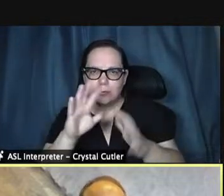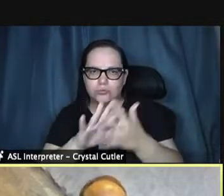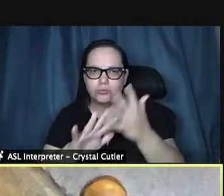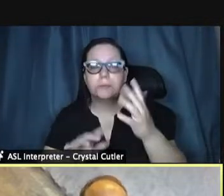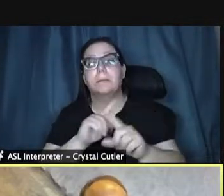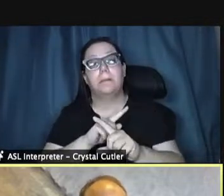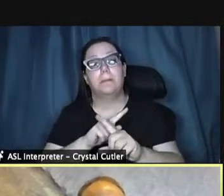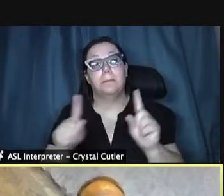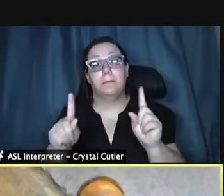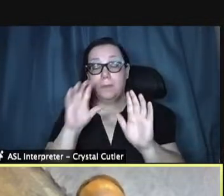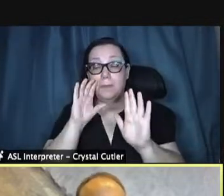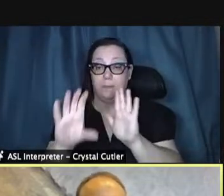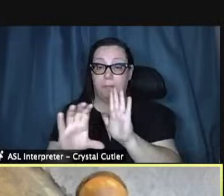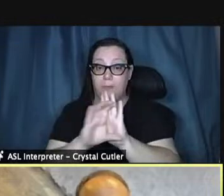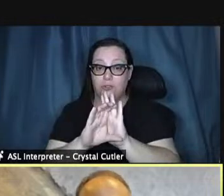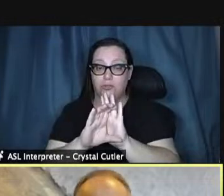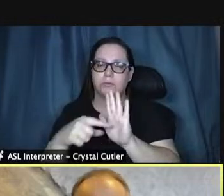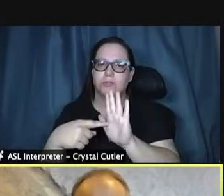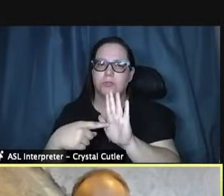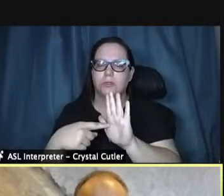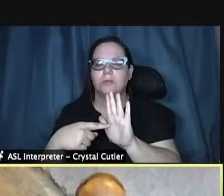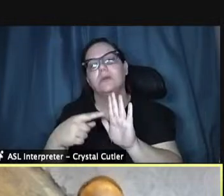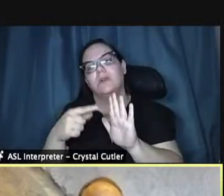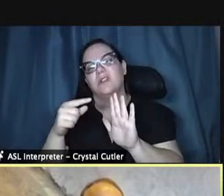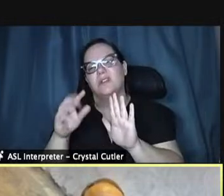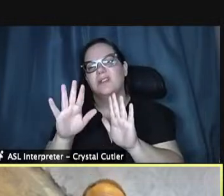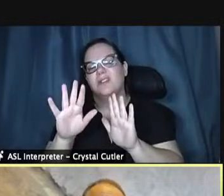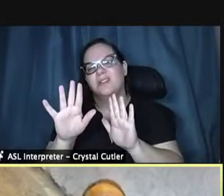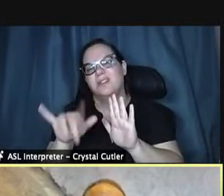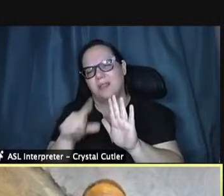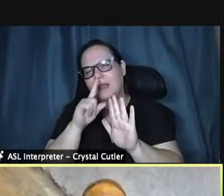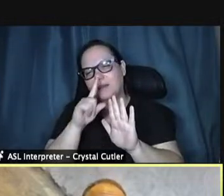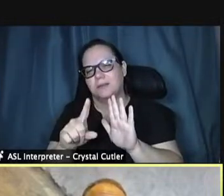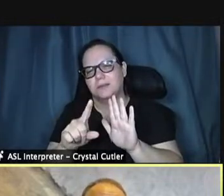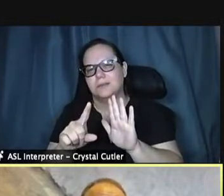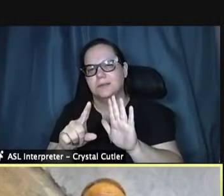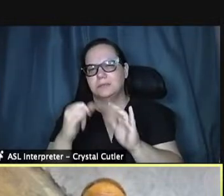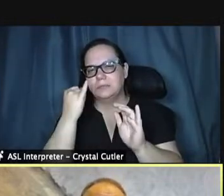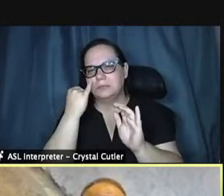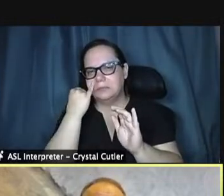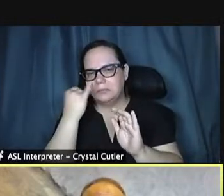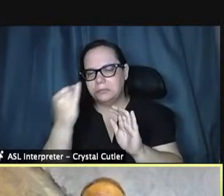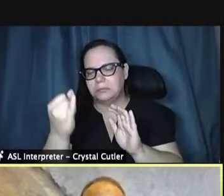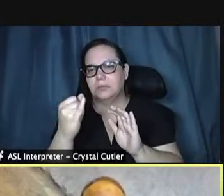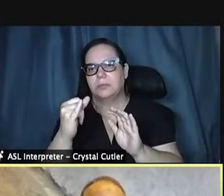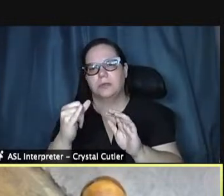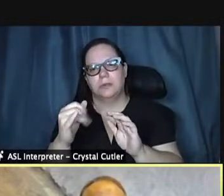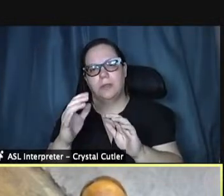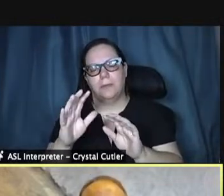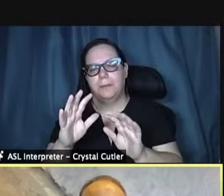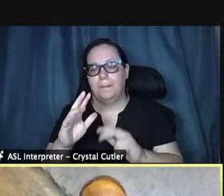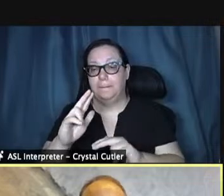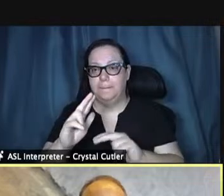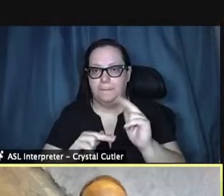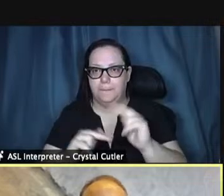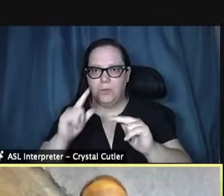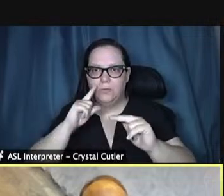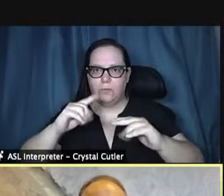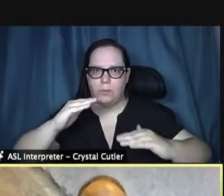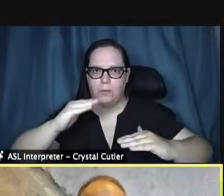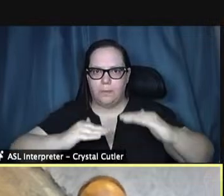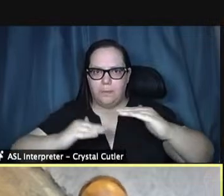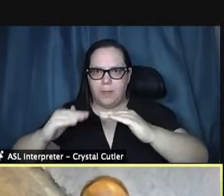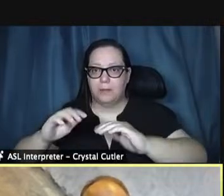picture perhaps misses the underlying strategy, which is crucially built around a balance of scientific